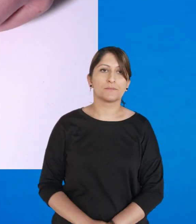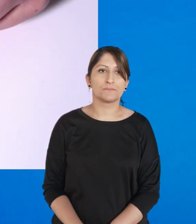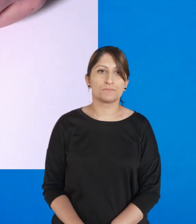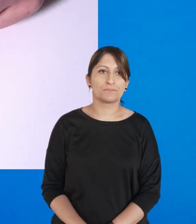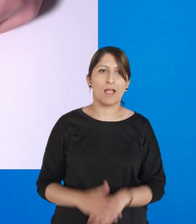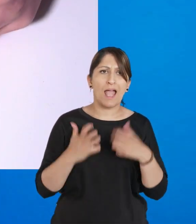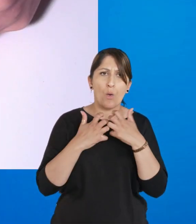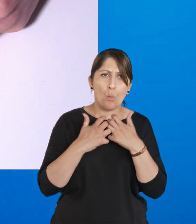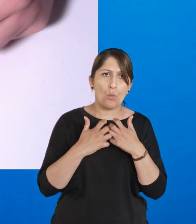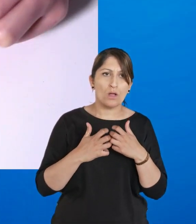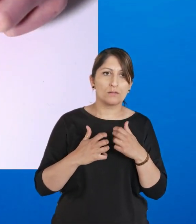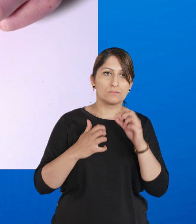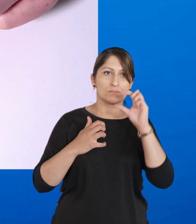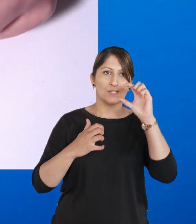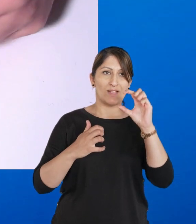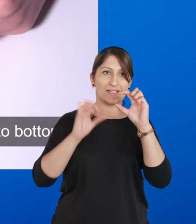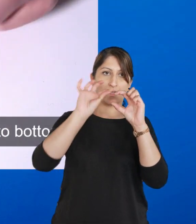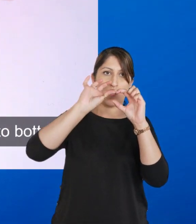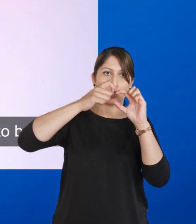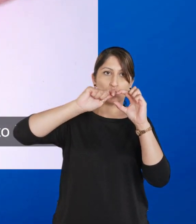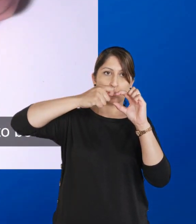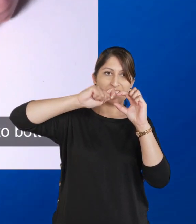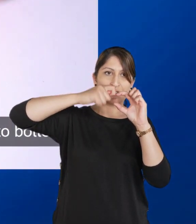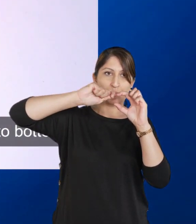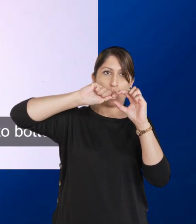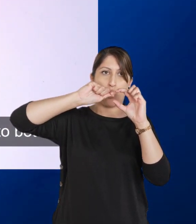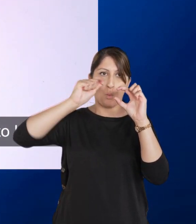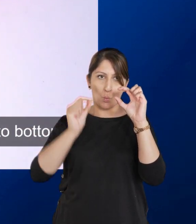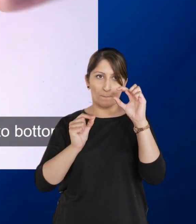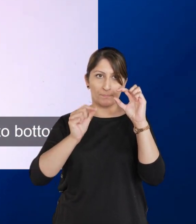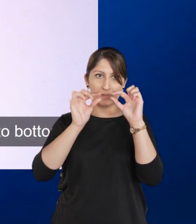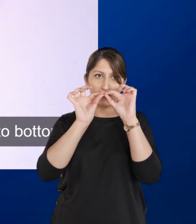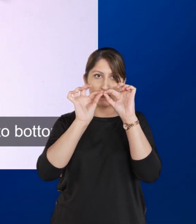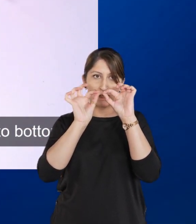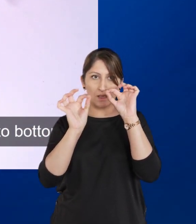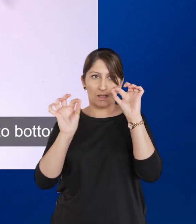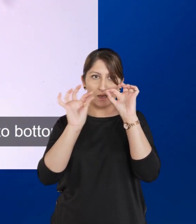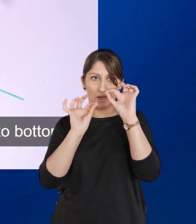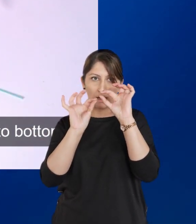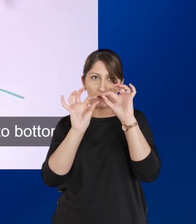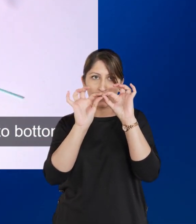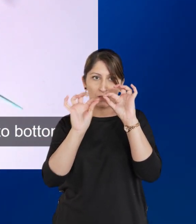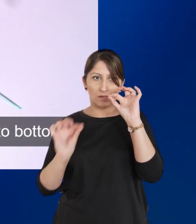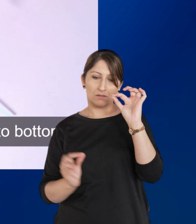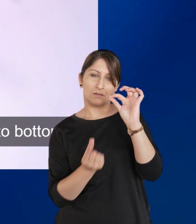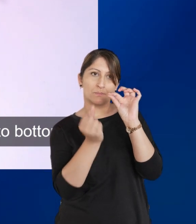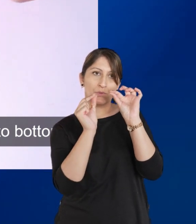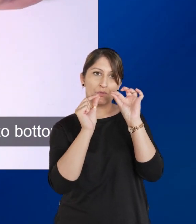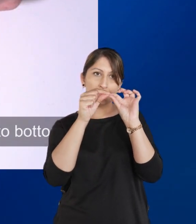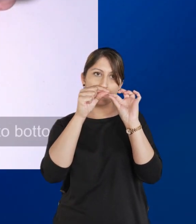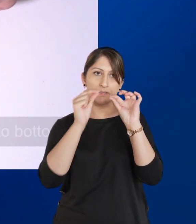tubes, unscrew the thin tube and thread the cleaning wire through the thin tube from top to